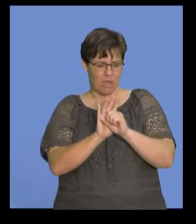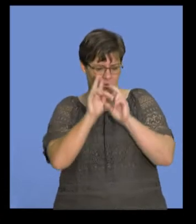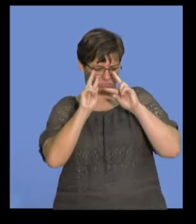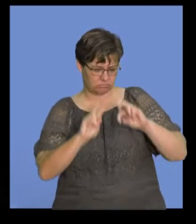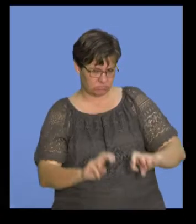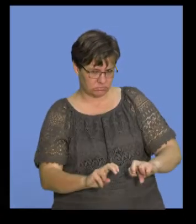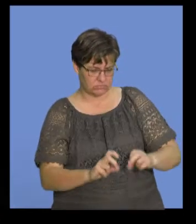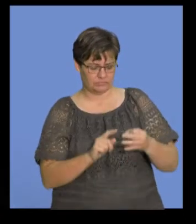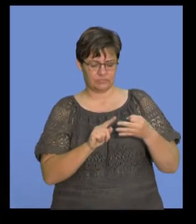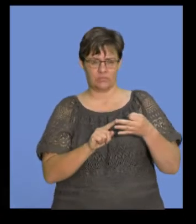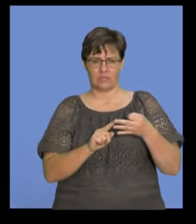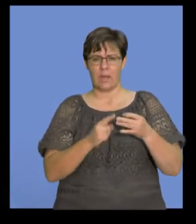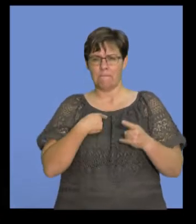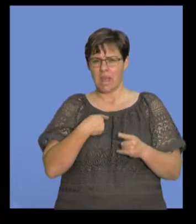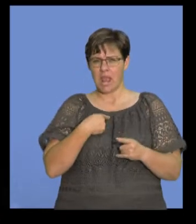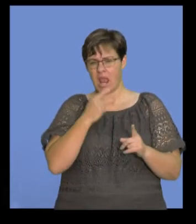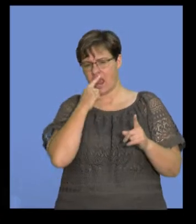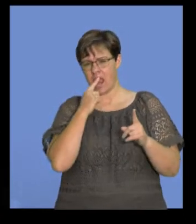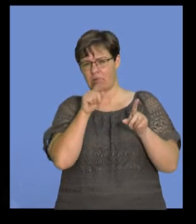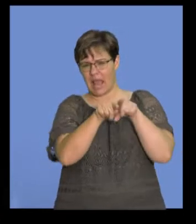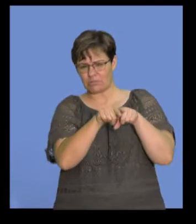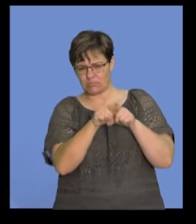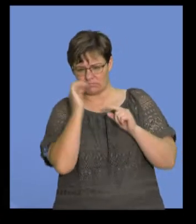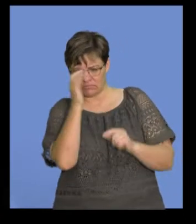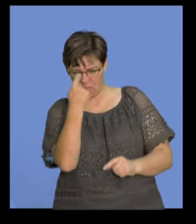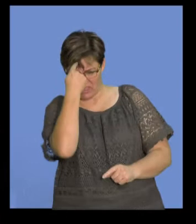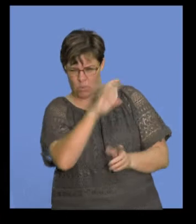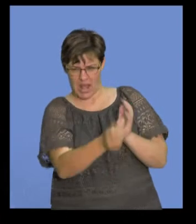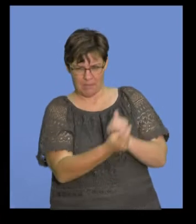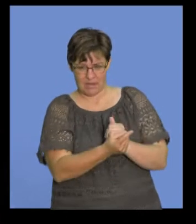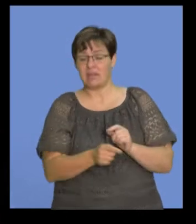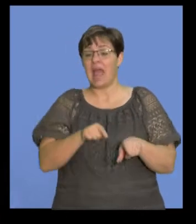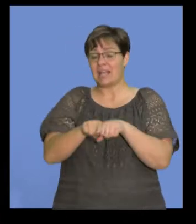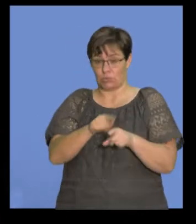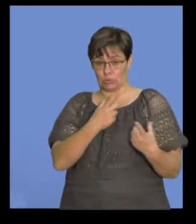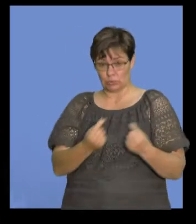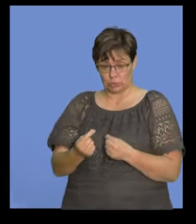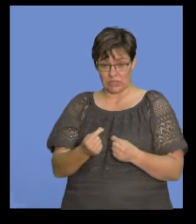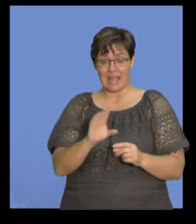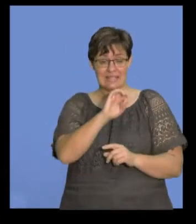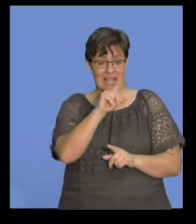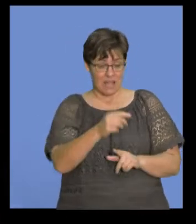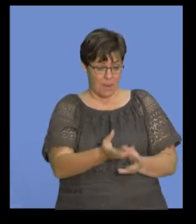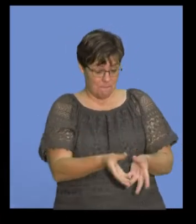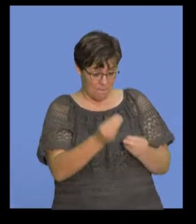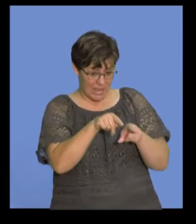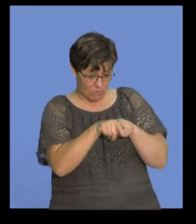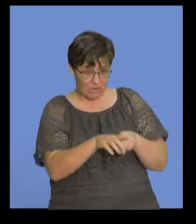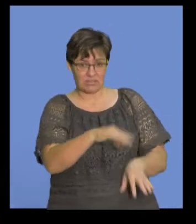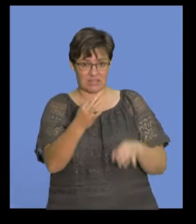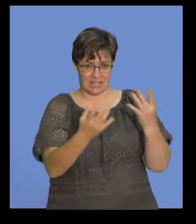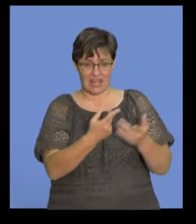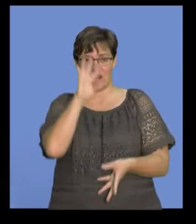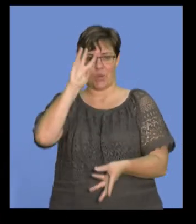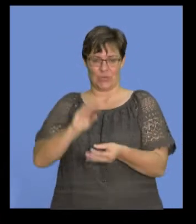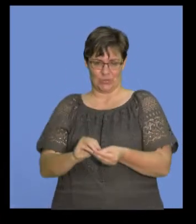research, state your hypothesis, conduct an experiment, analyze data, and make a conclusion. So that's one